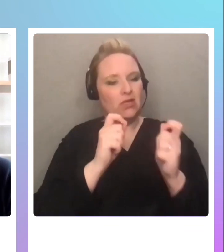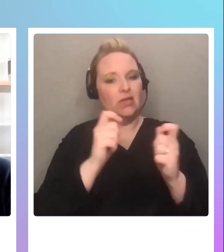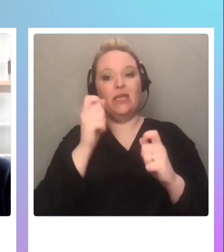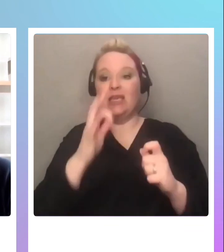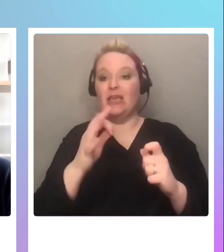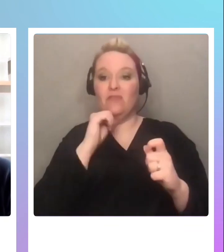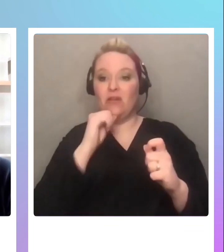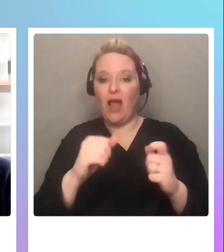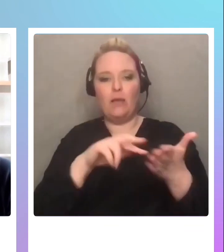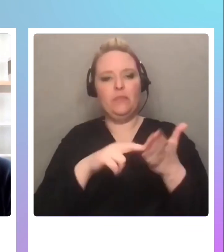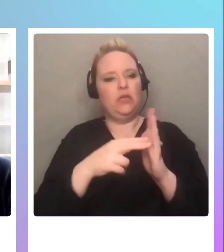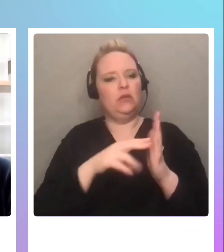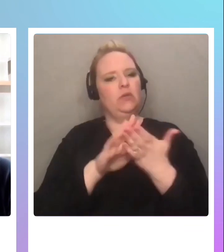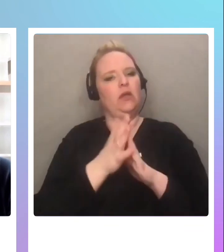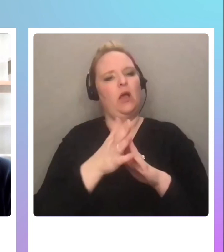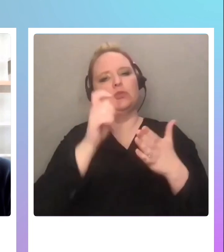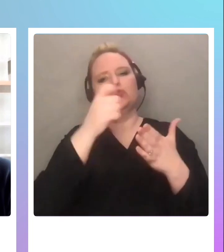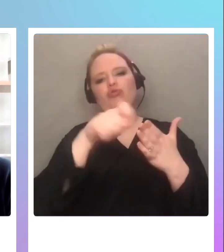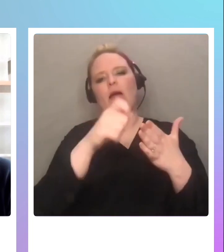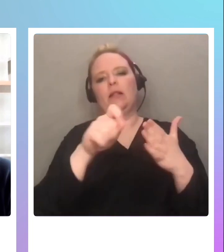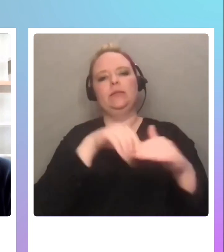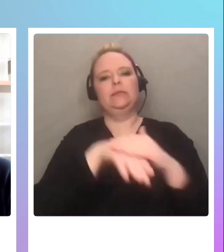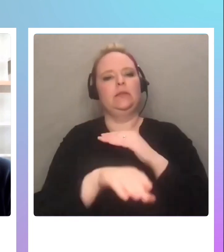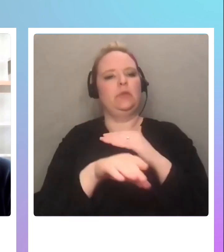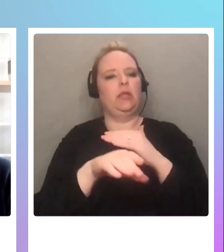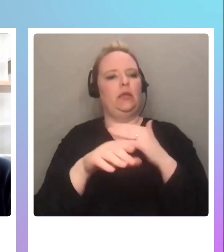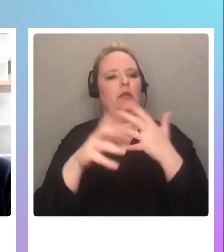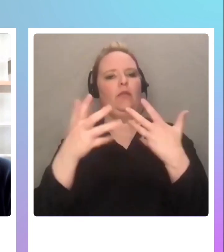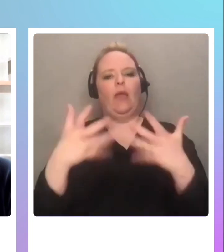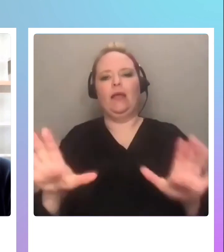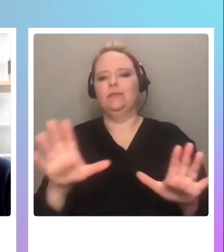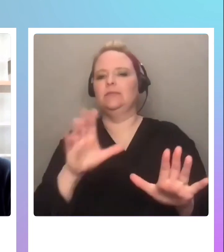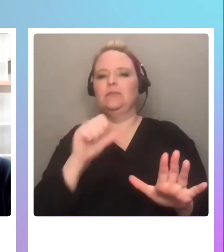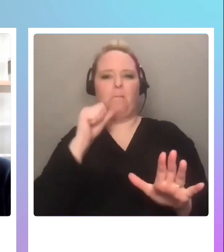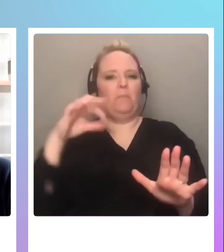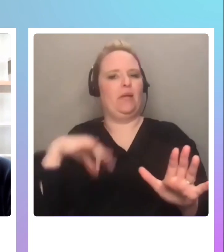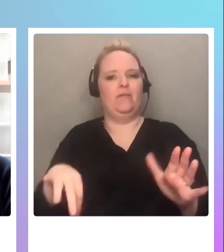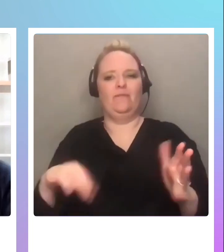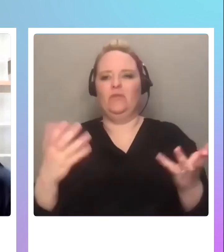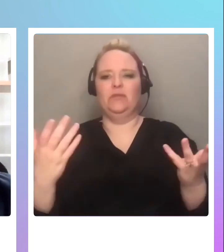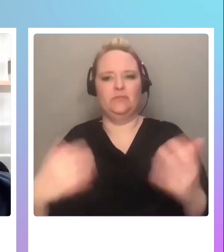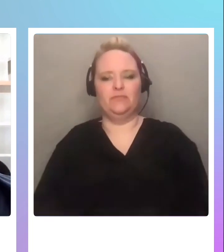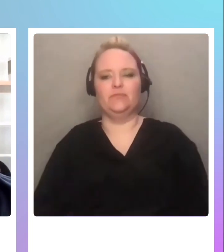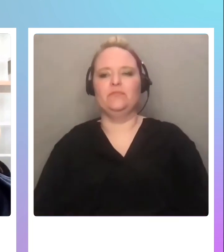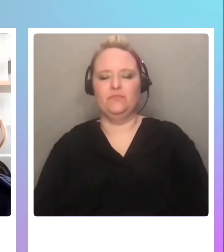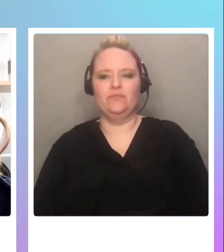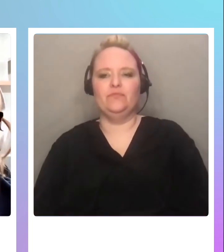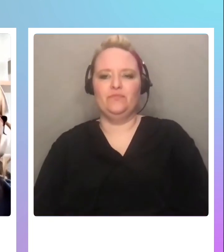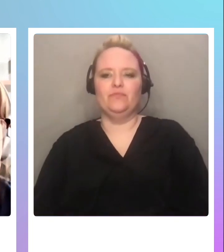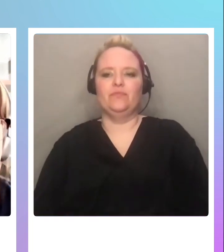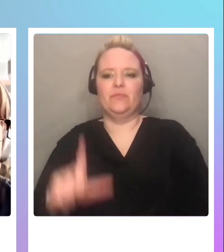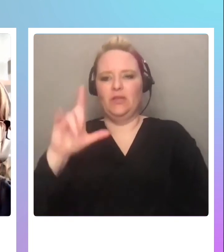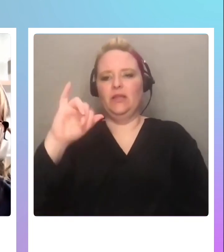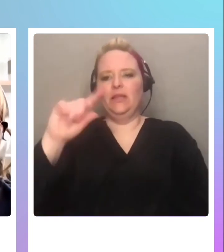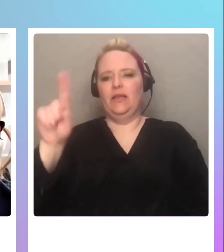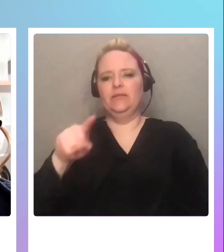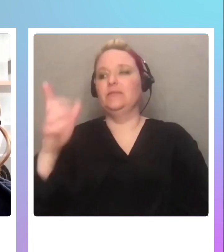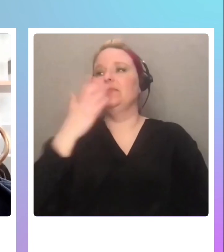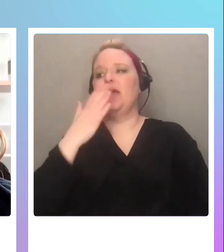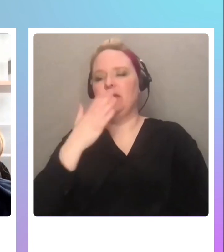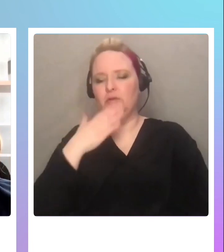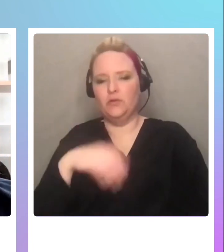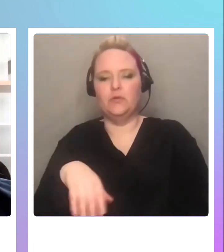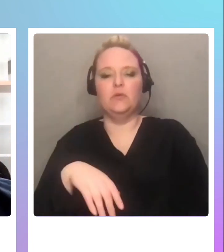an checklist accessibility, and then it really is no use. Right. Thank you.